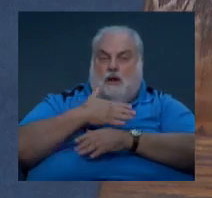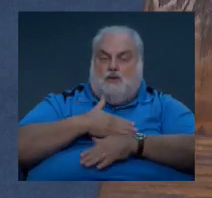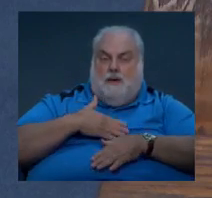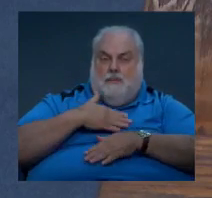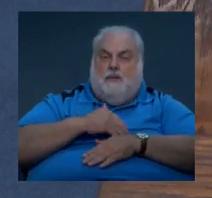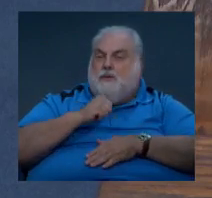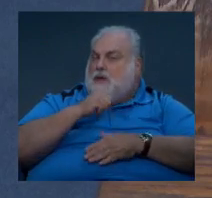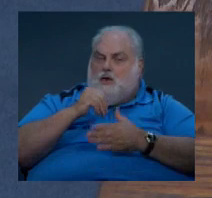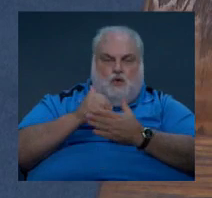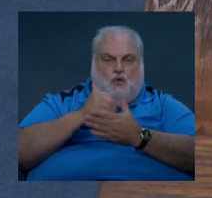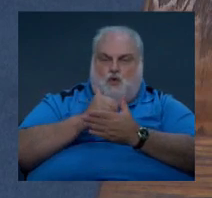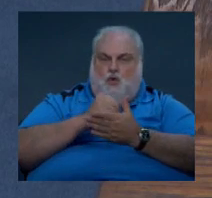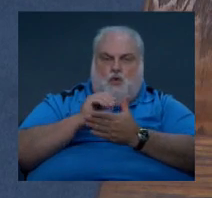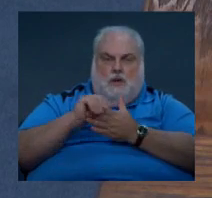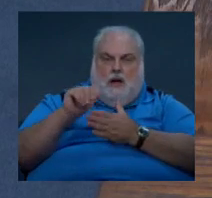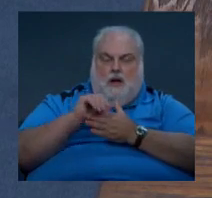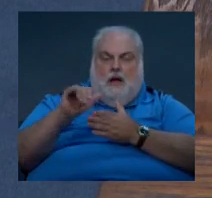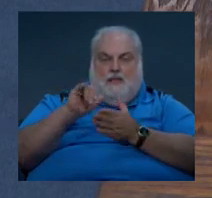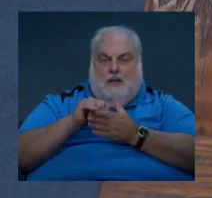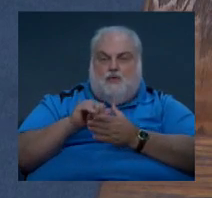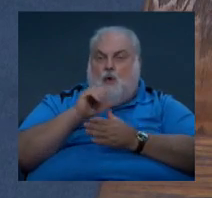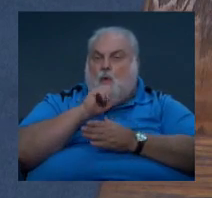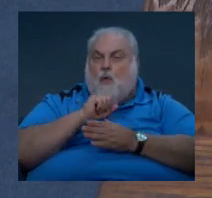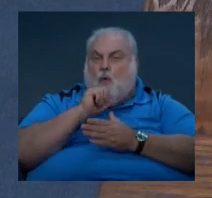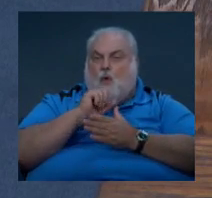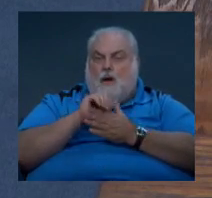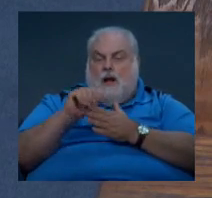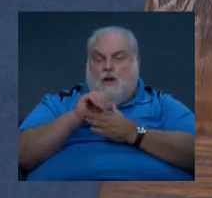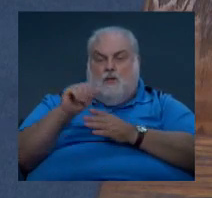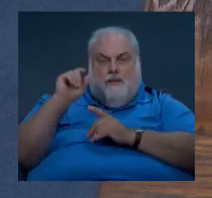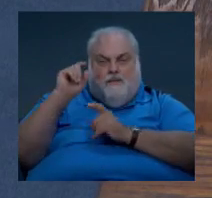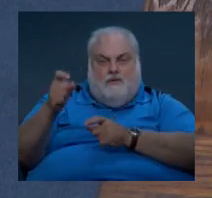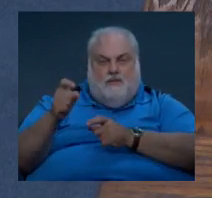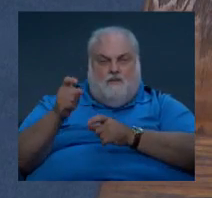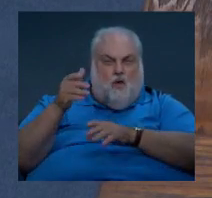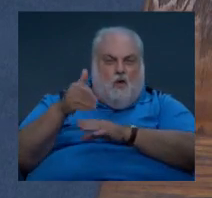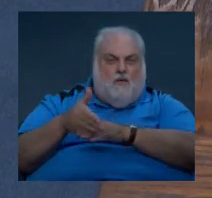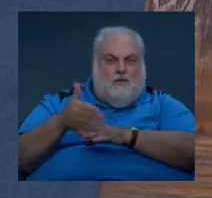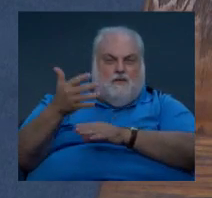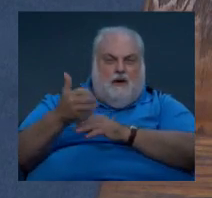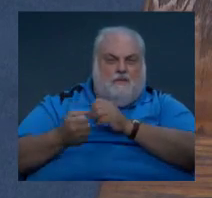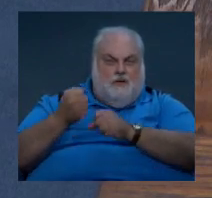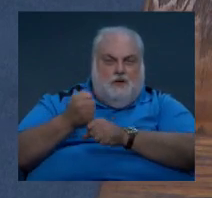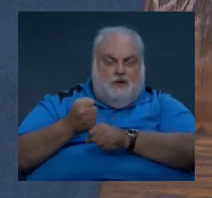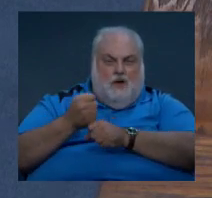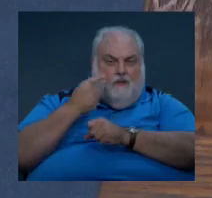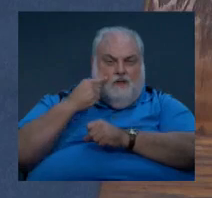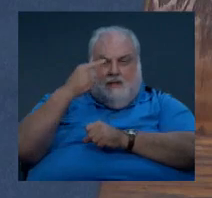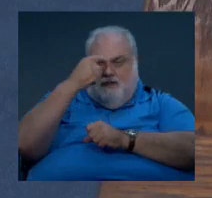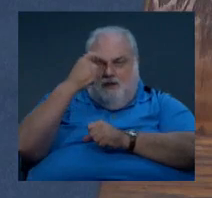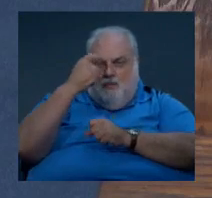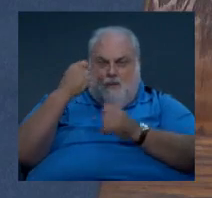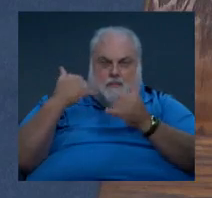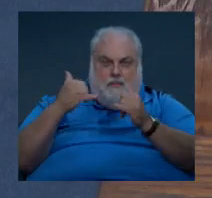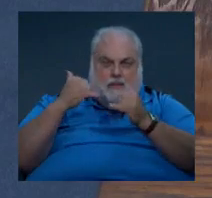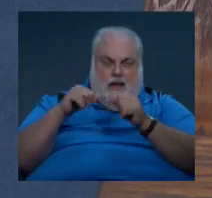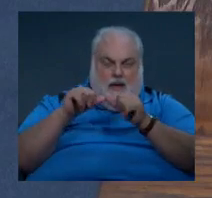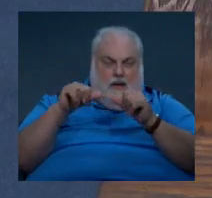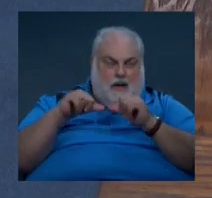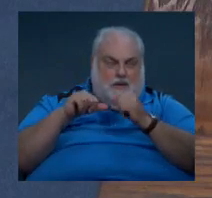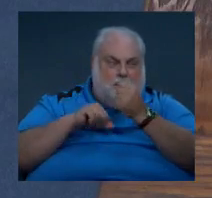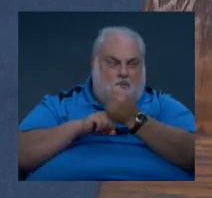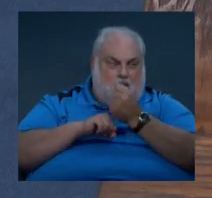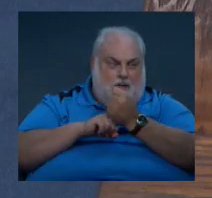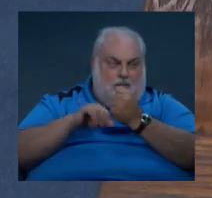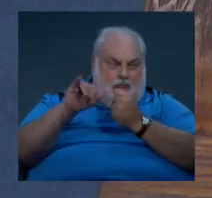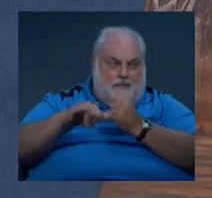any new dollars. Those are dollars that we have been giving to Parks and Recreation for more than 5 years for the summer playground program, or in support of the